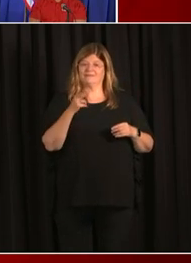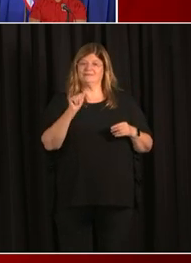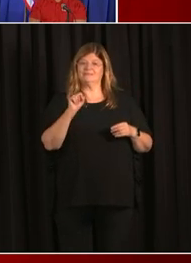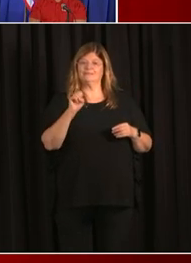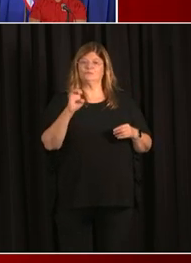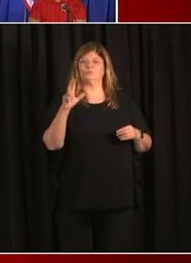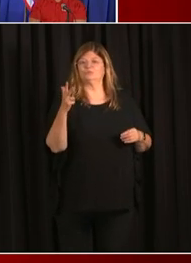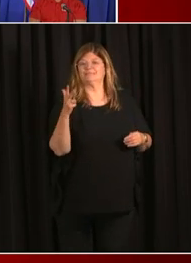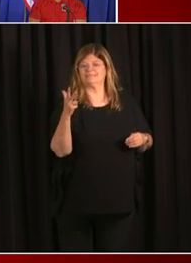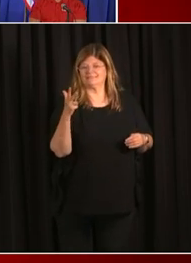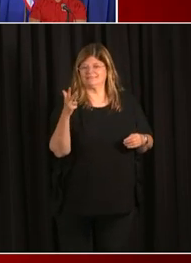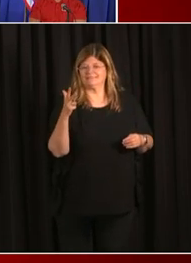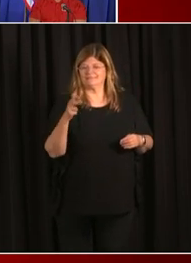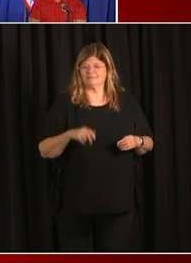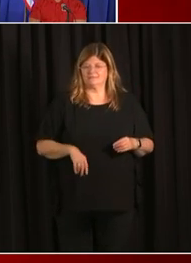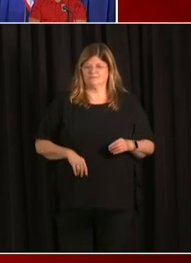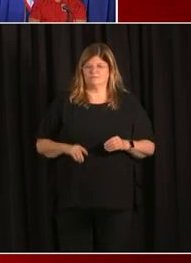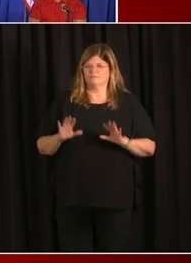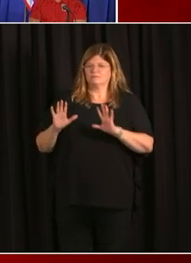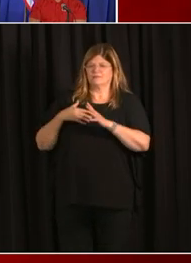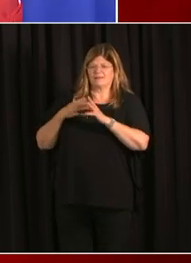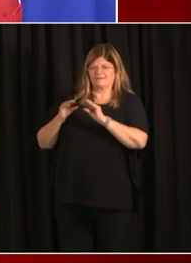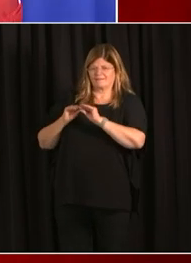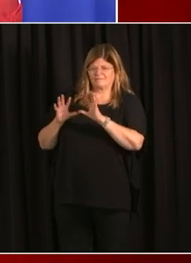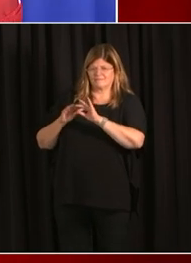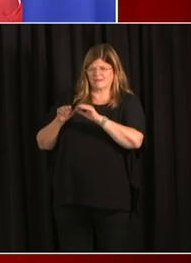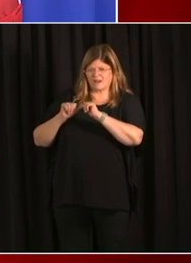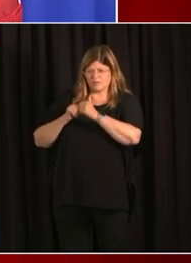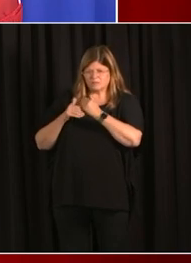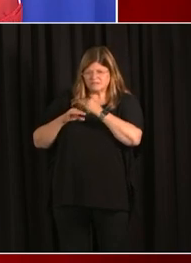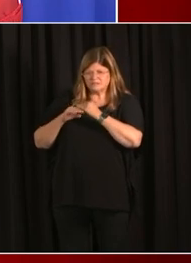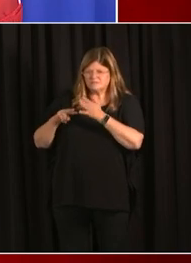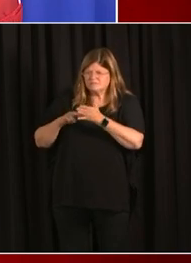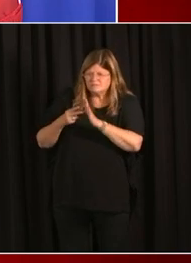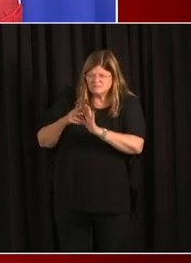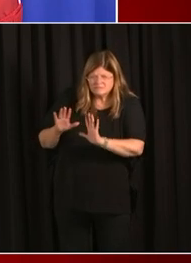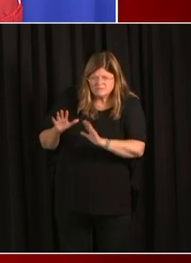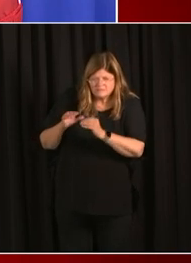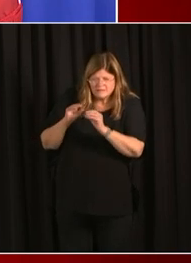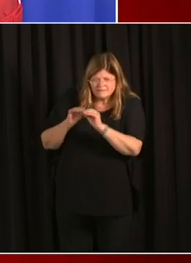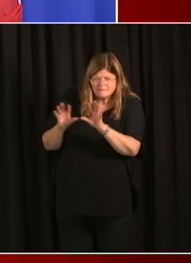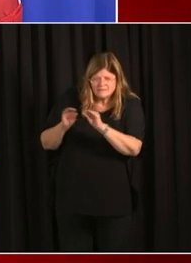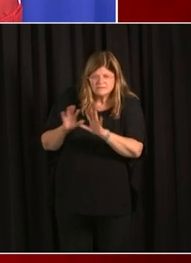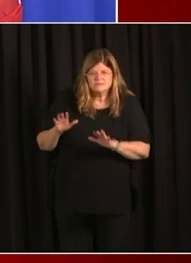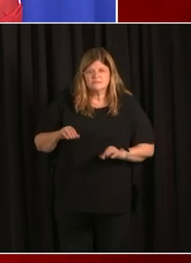So your question was how sustainable is what? Just the